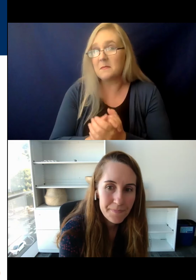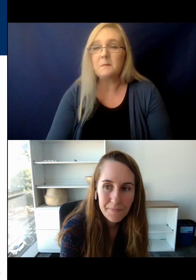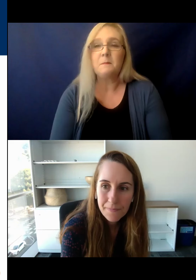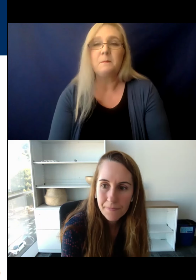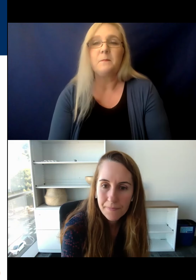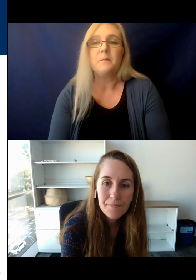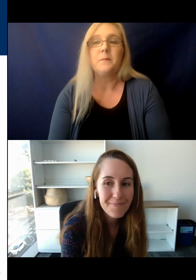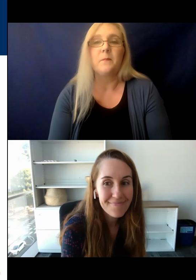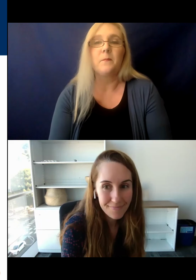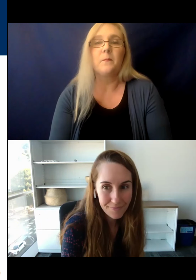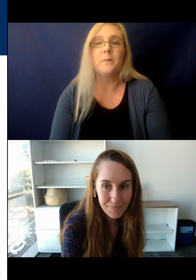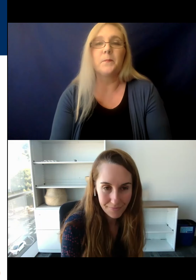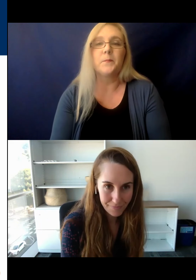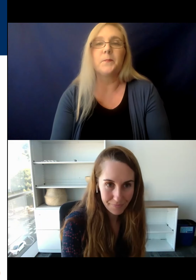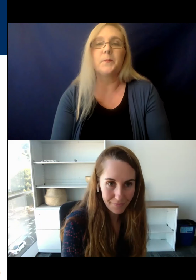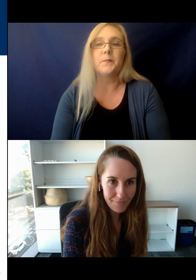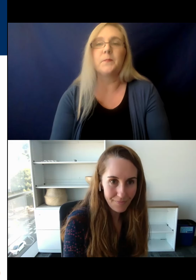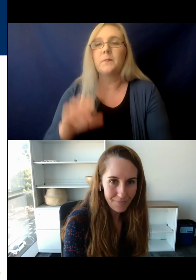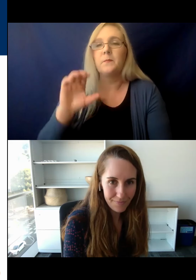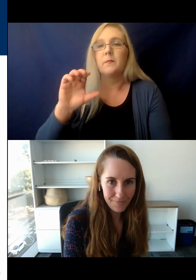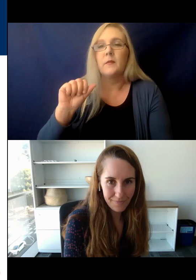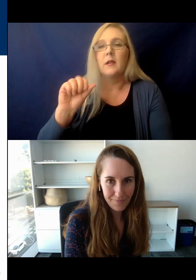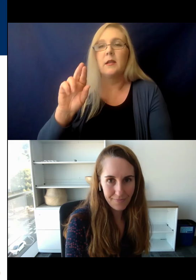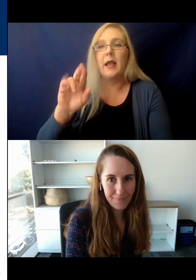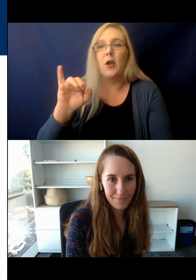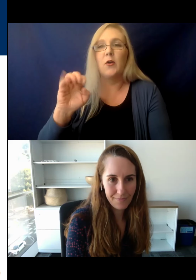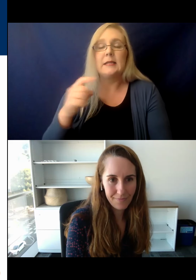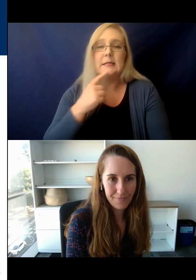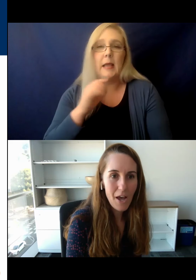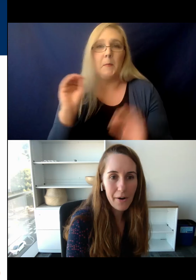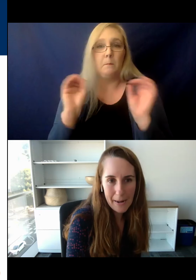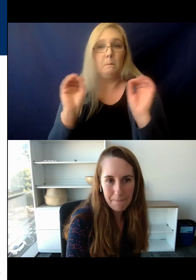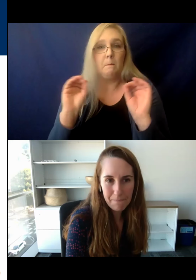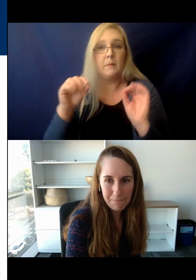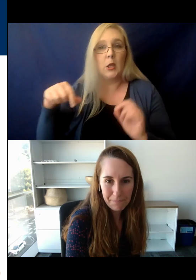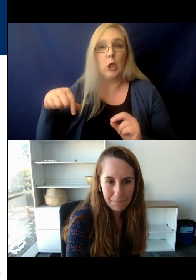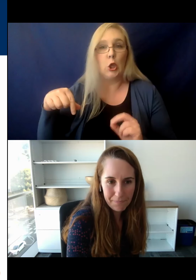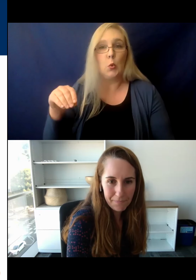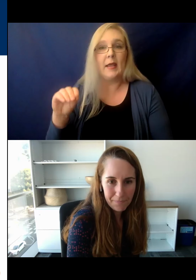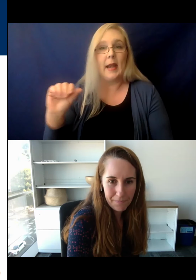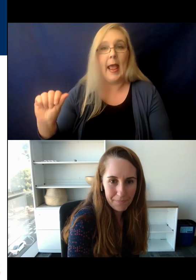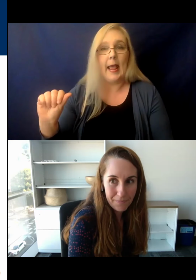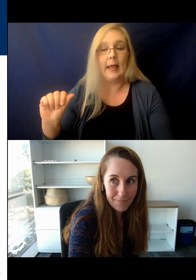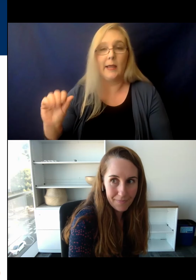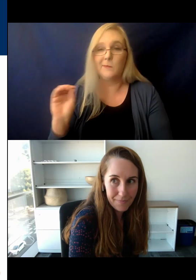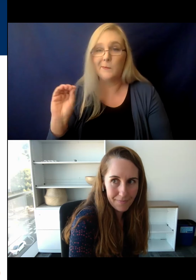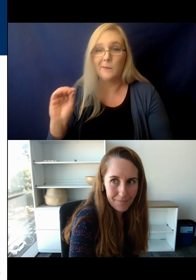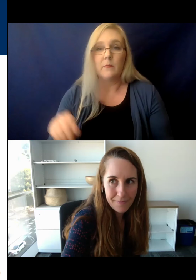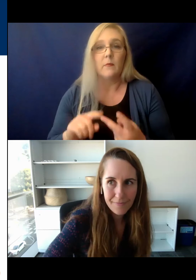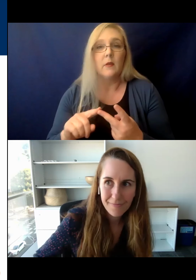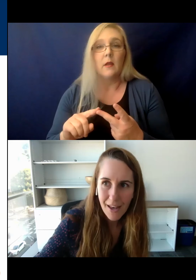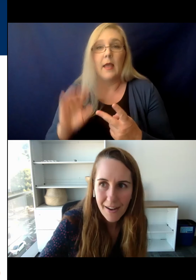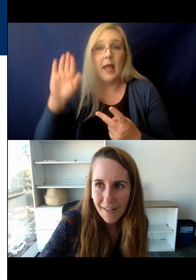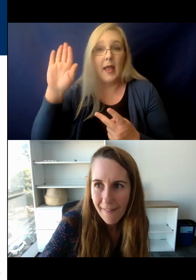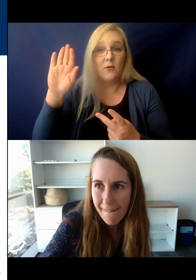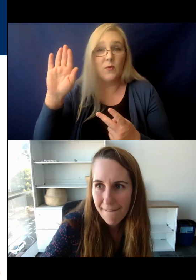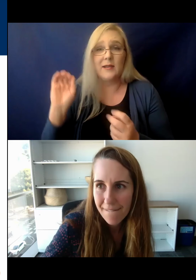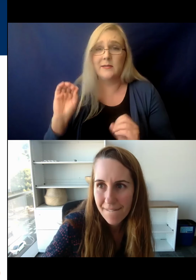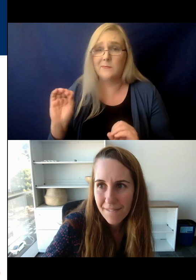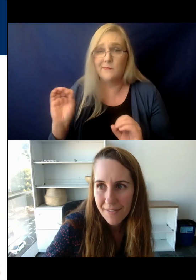No, I don't see anything in the Q&A box, and I don't see any hands raised at this point, but I